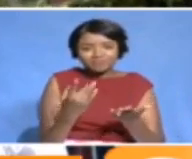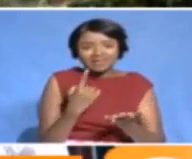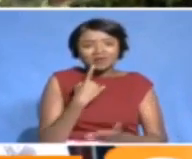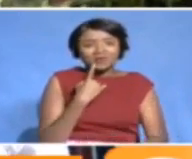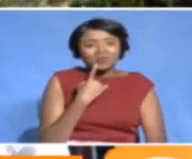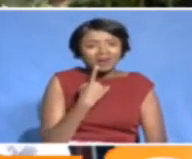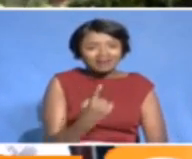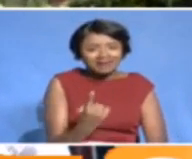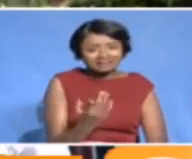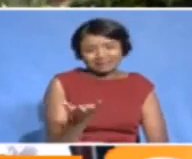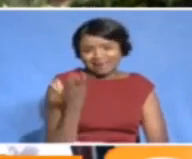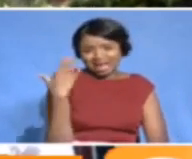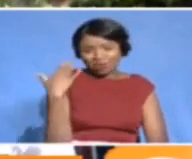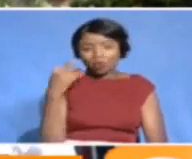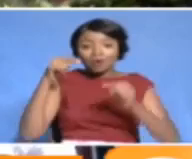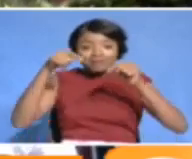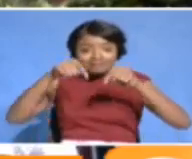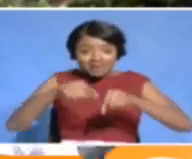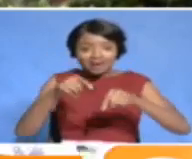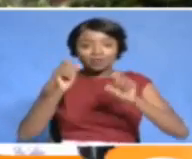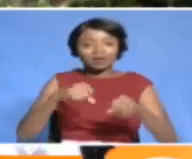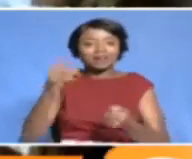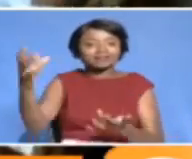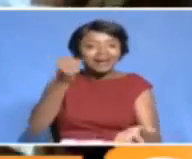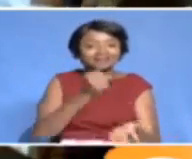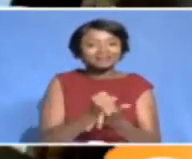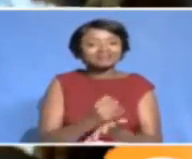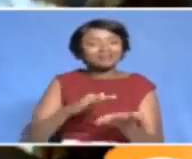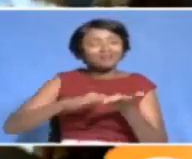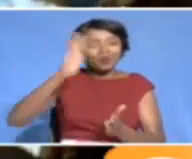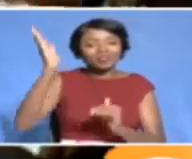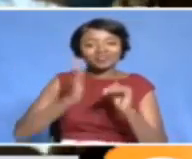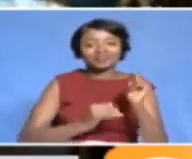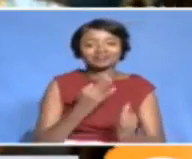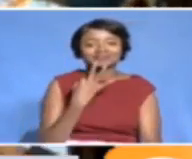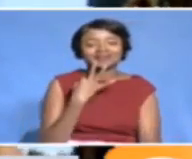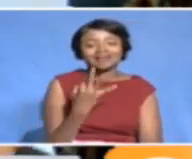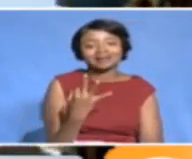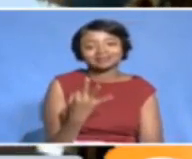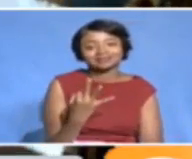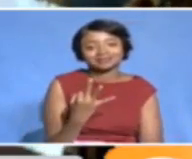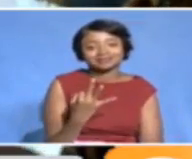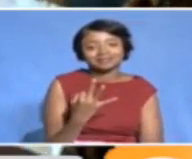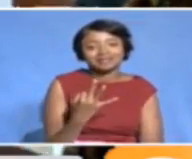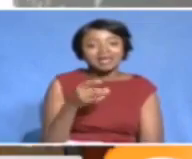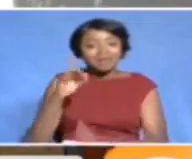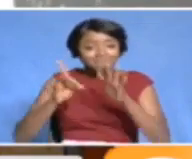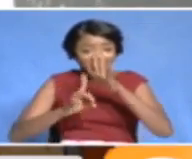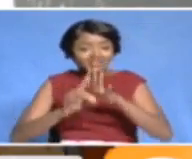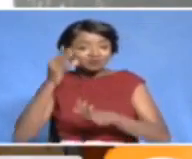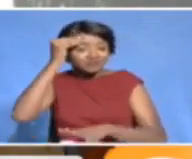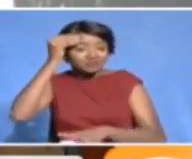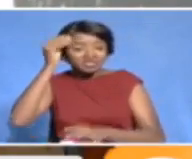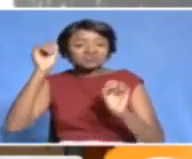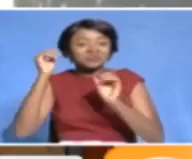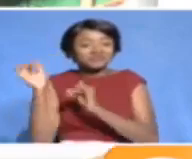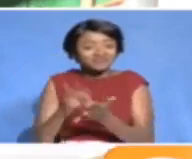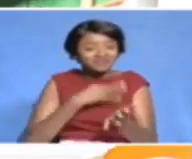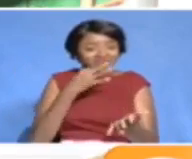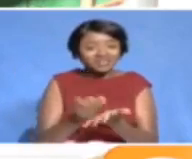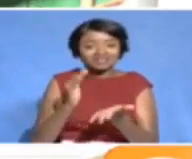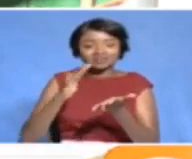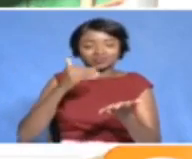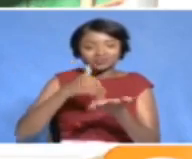100 wameweza kuadmit zaidi ya 300. According to the officials, the Ministry of Education has failed to disperse the